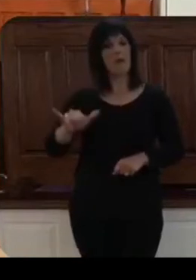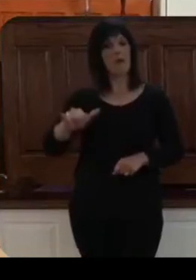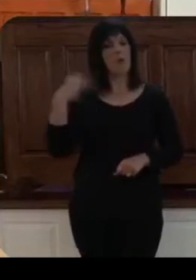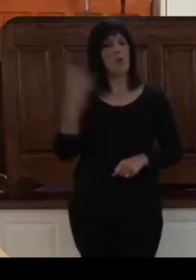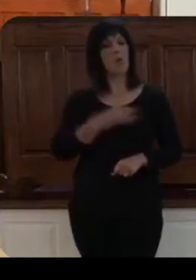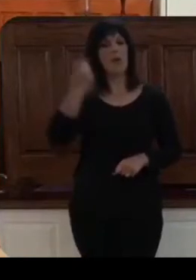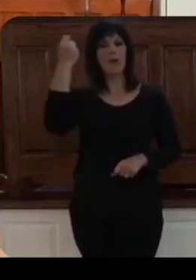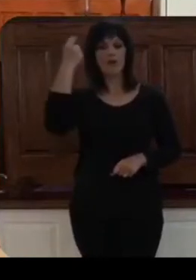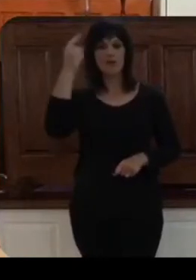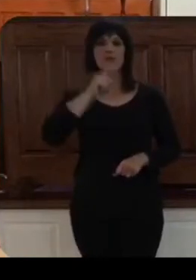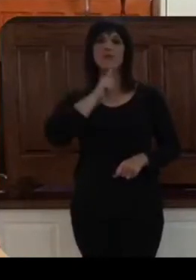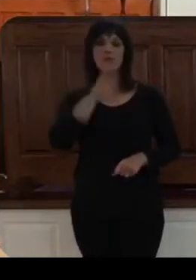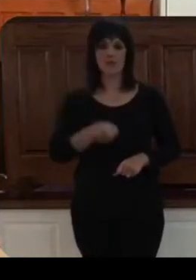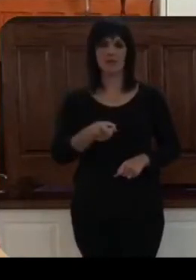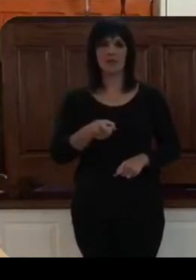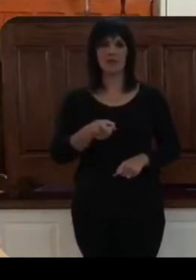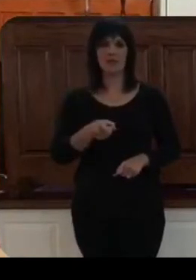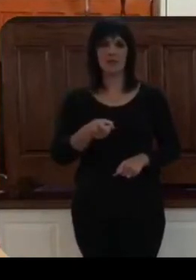this is the truth. It's